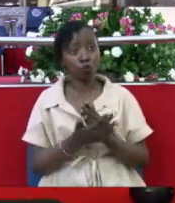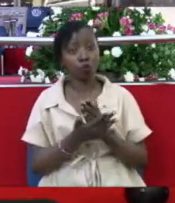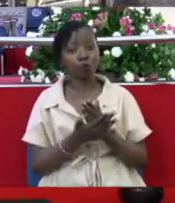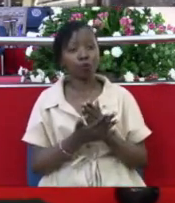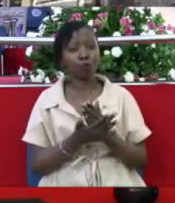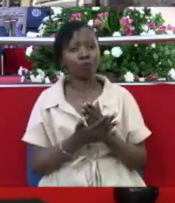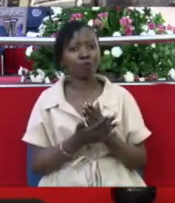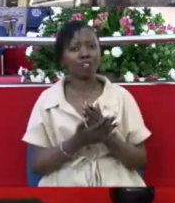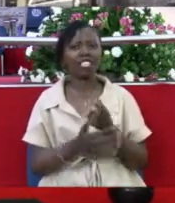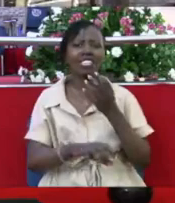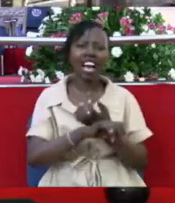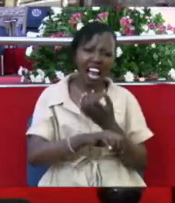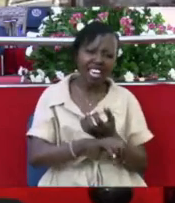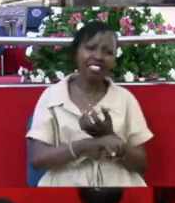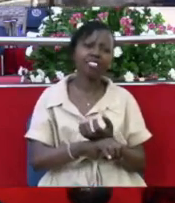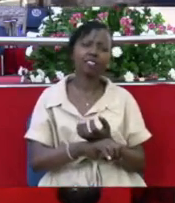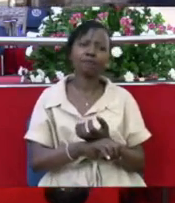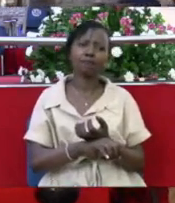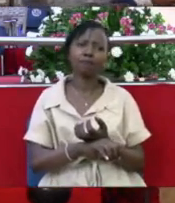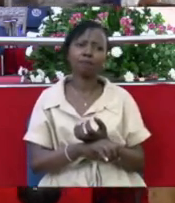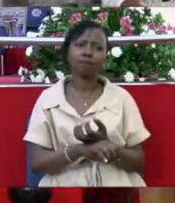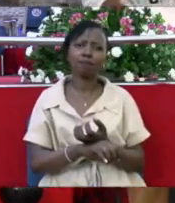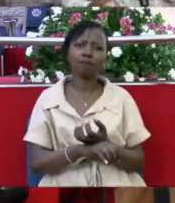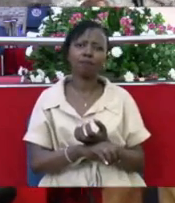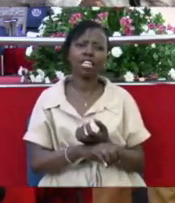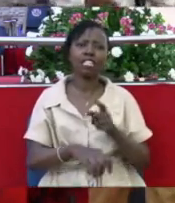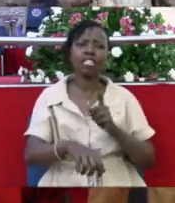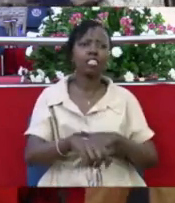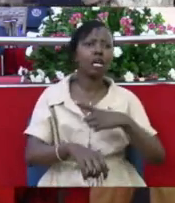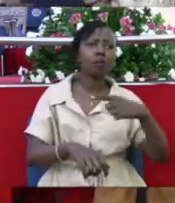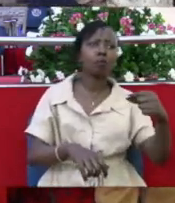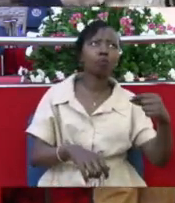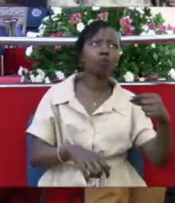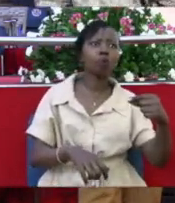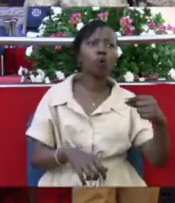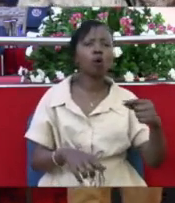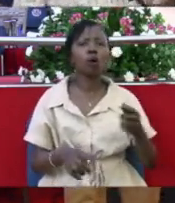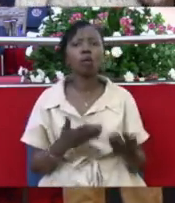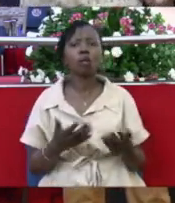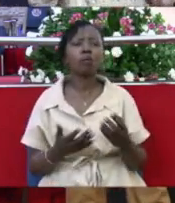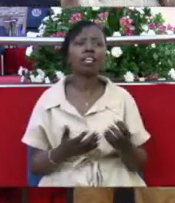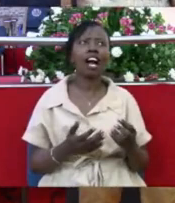It's inconveniencing. When you go to immigration offices in Nairobi,